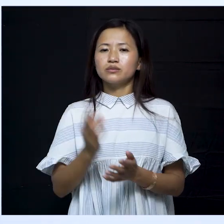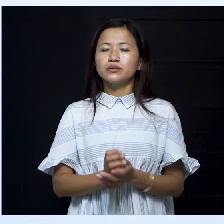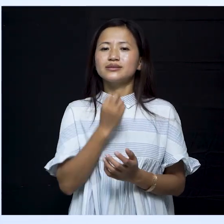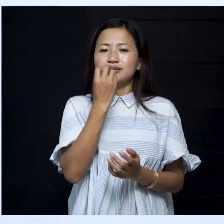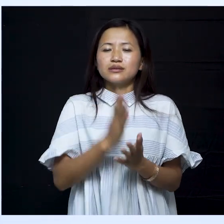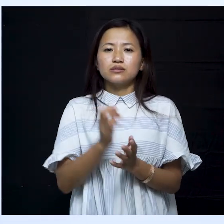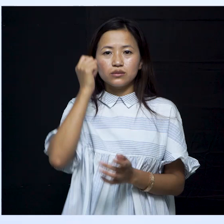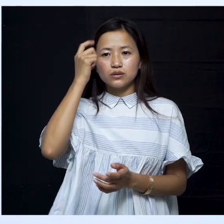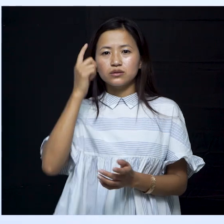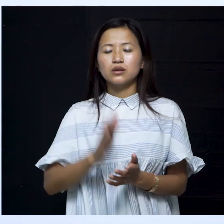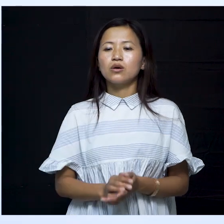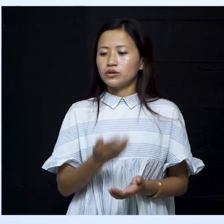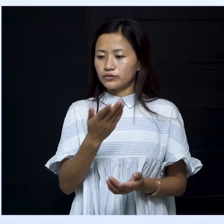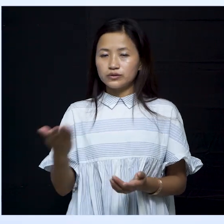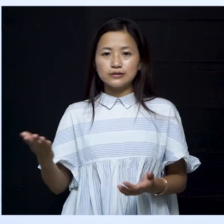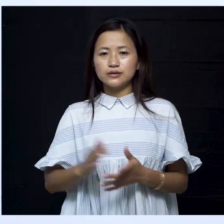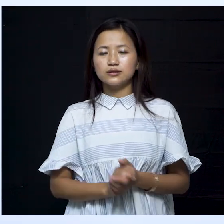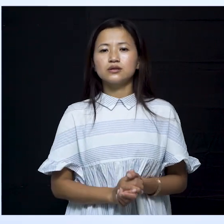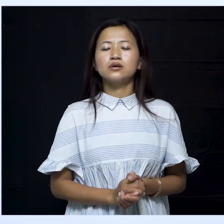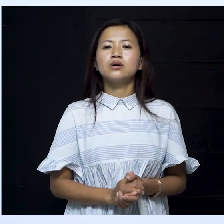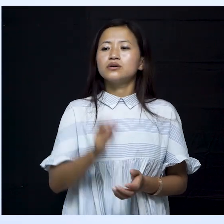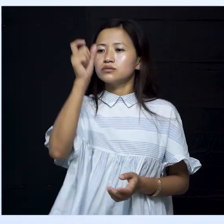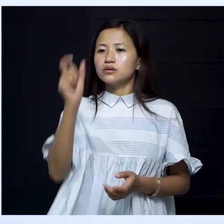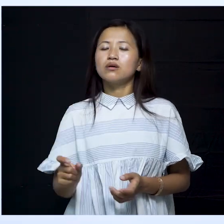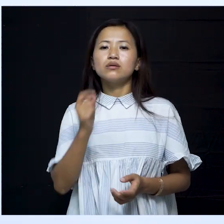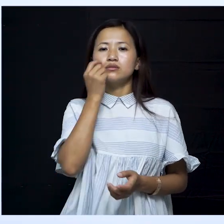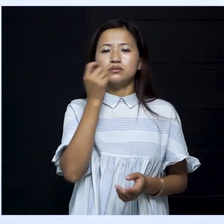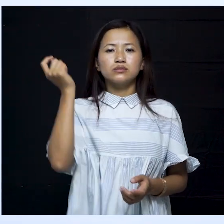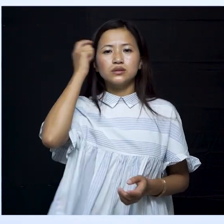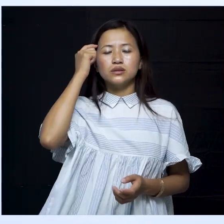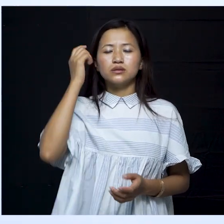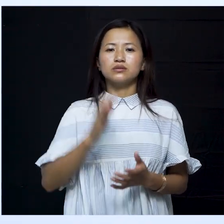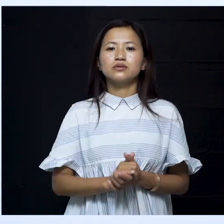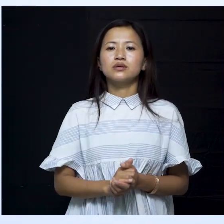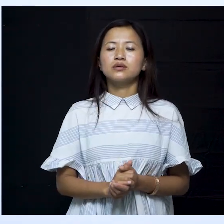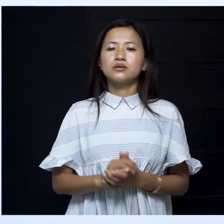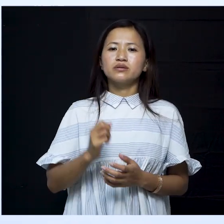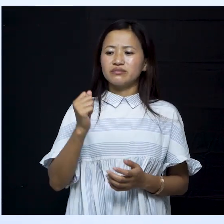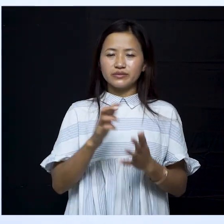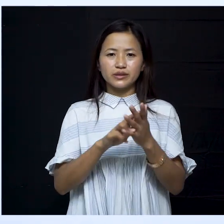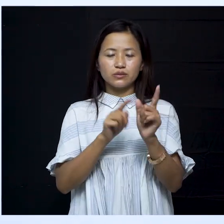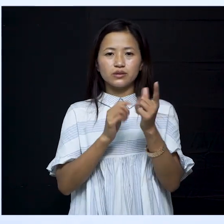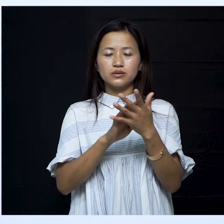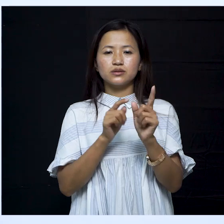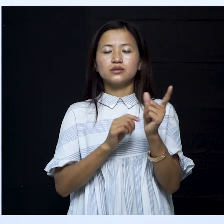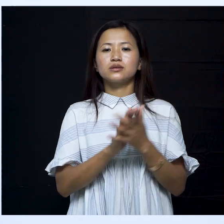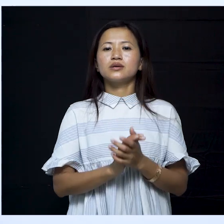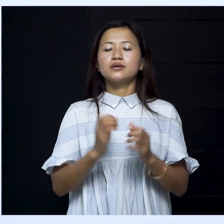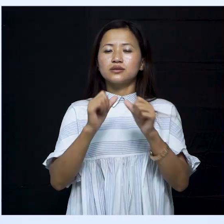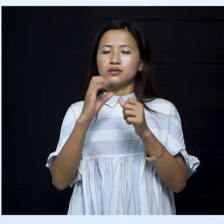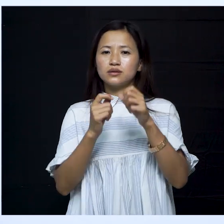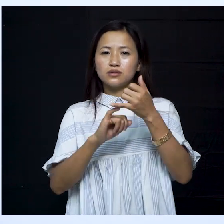understand. That is one of the things that the author approved of. Yet the humor of sarcasm is